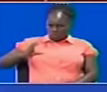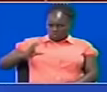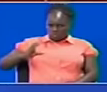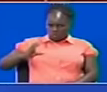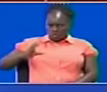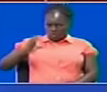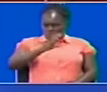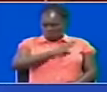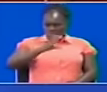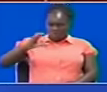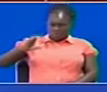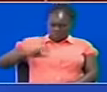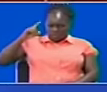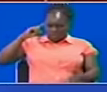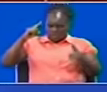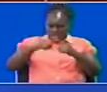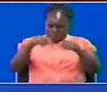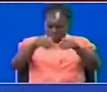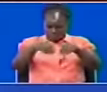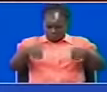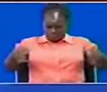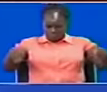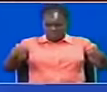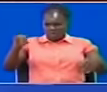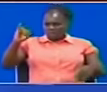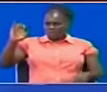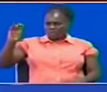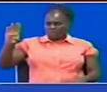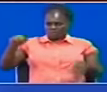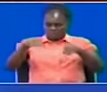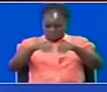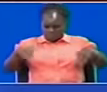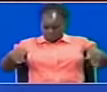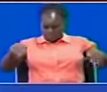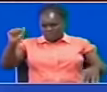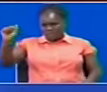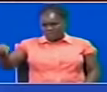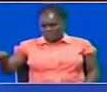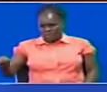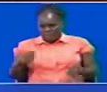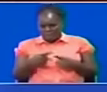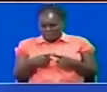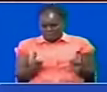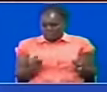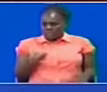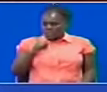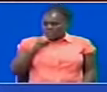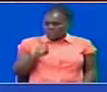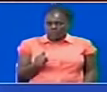the commission is meant to be independent. IEBC is independent, yes, but it's not,